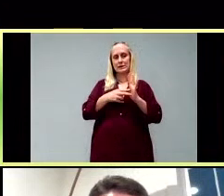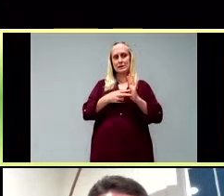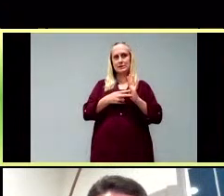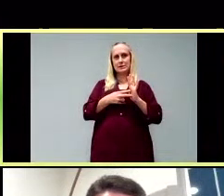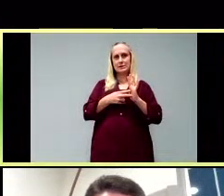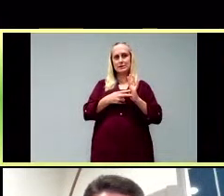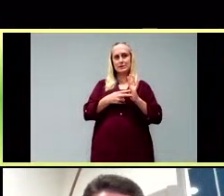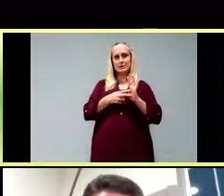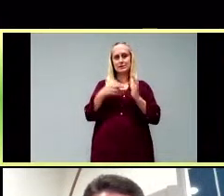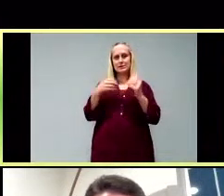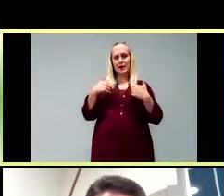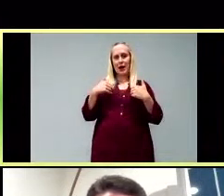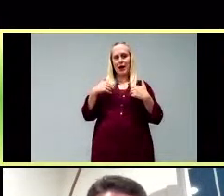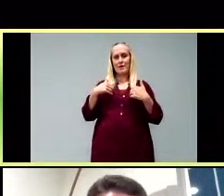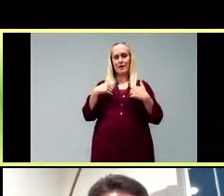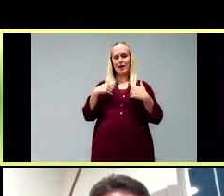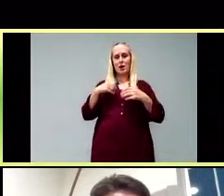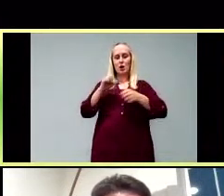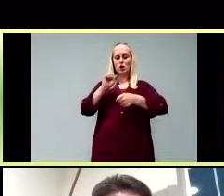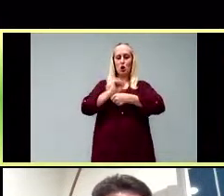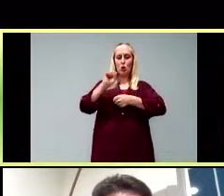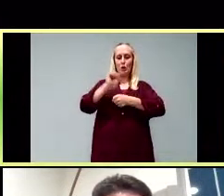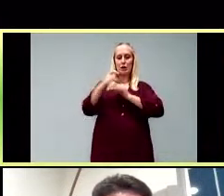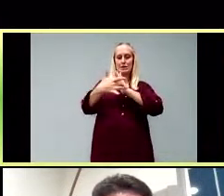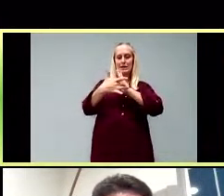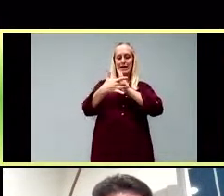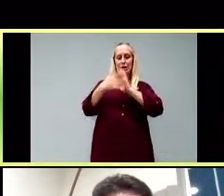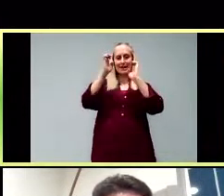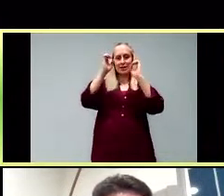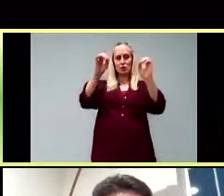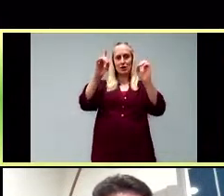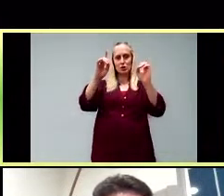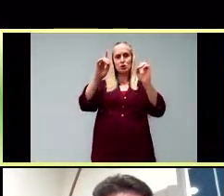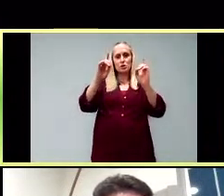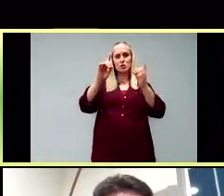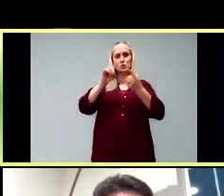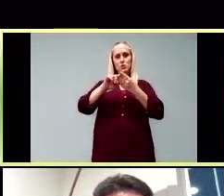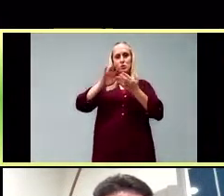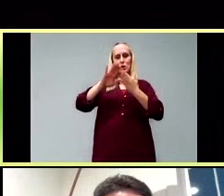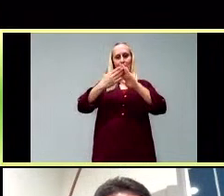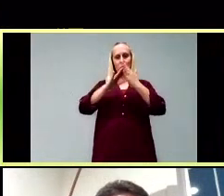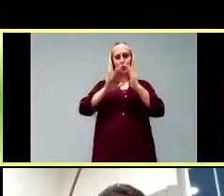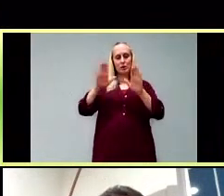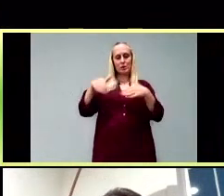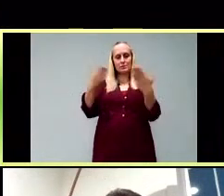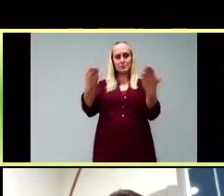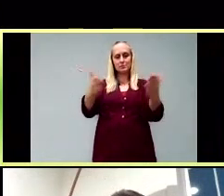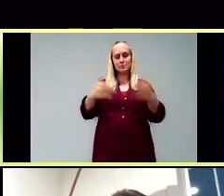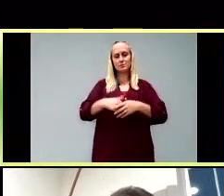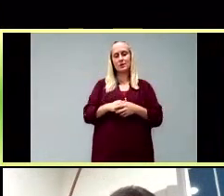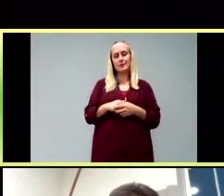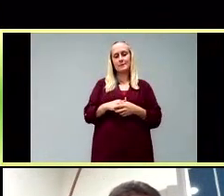a career technical education center to a community. And, you know,